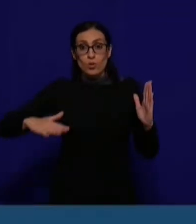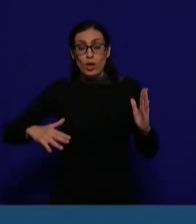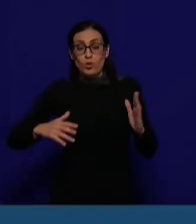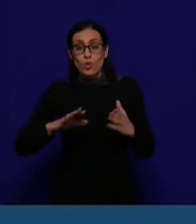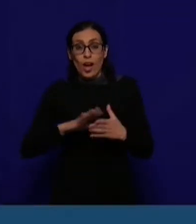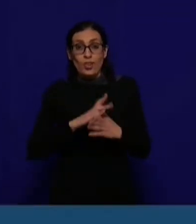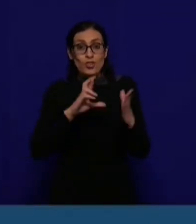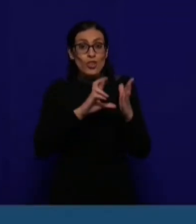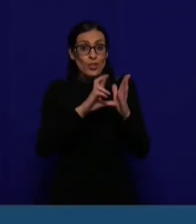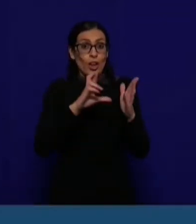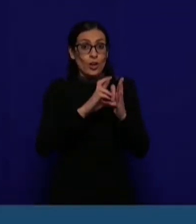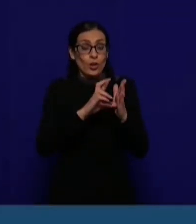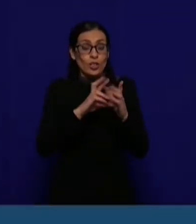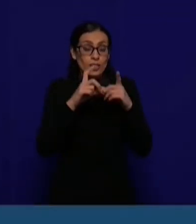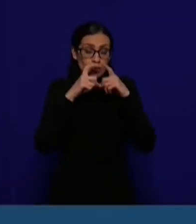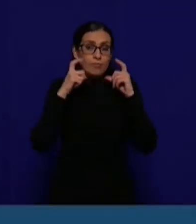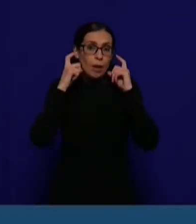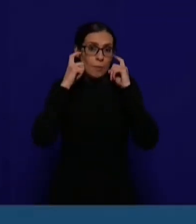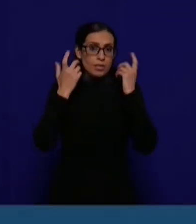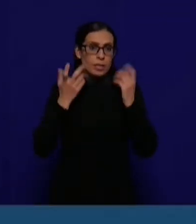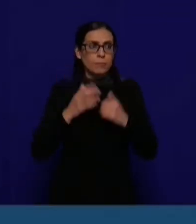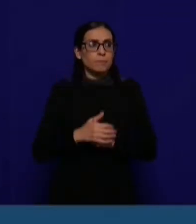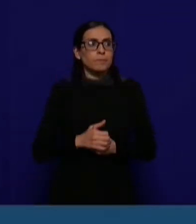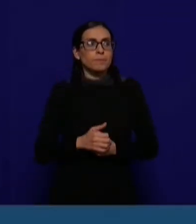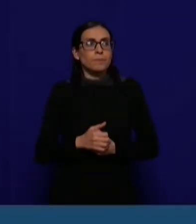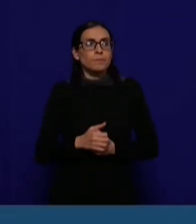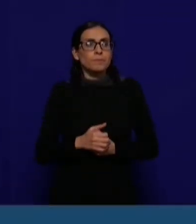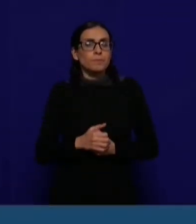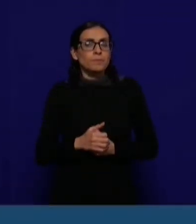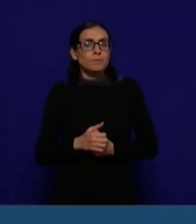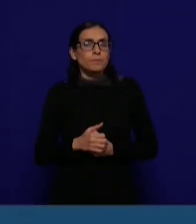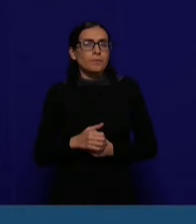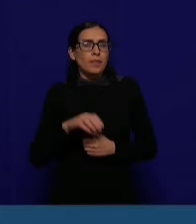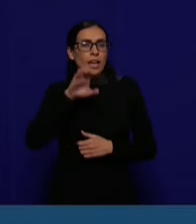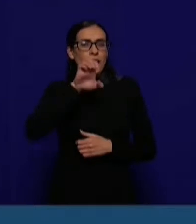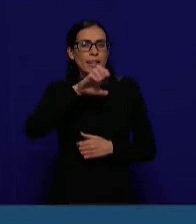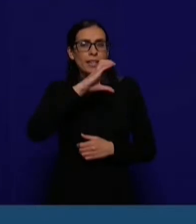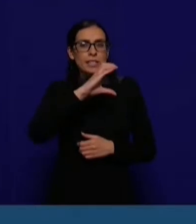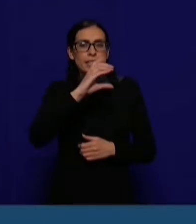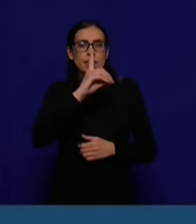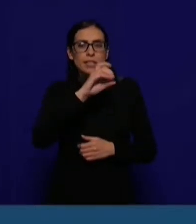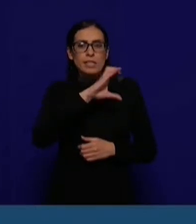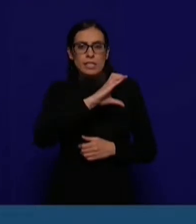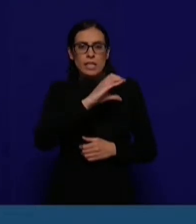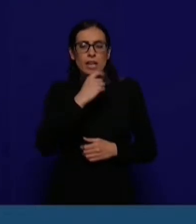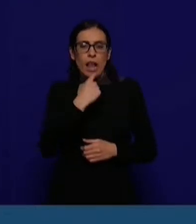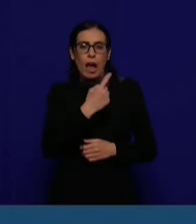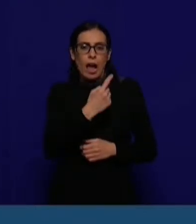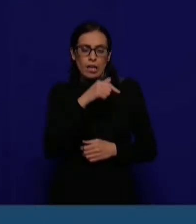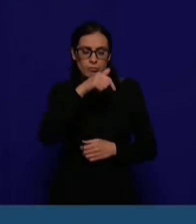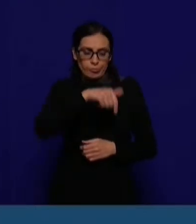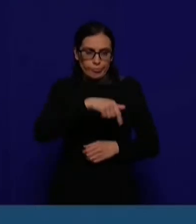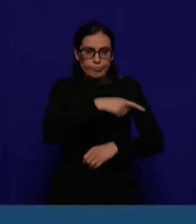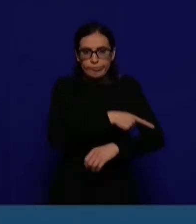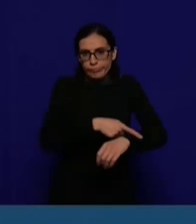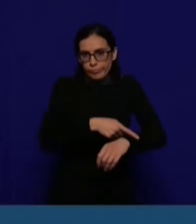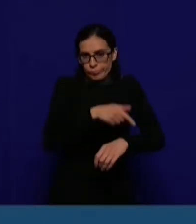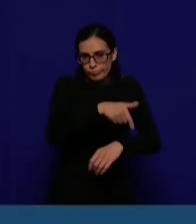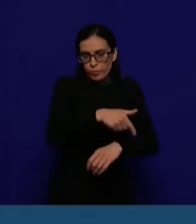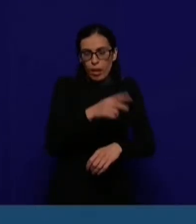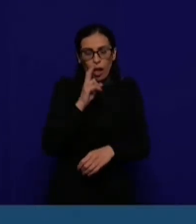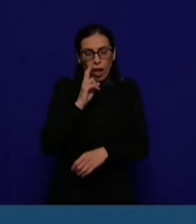ukoll l-impatt tal-maskri. L-CDC li għadha kemm qalet propju din il-ġimgħa qiegħda tħares